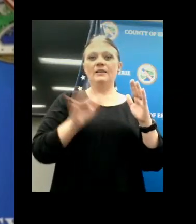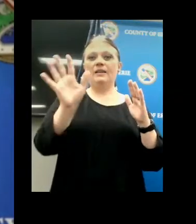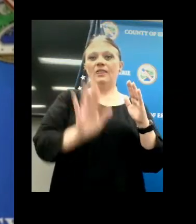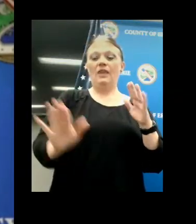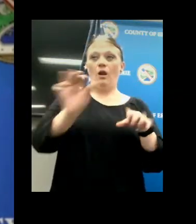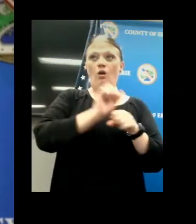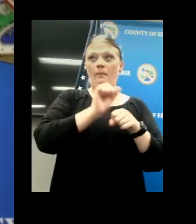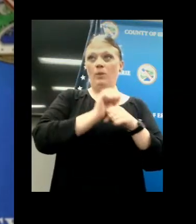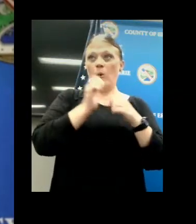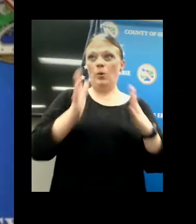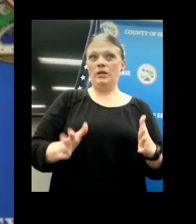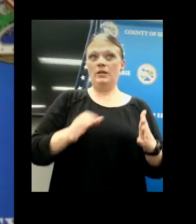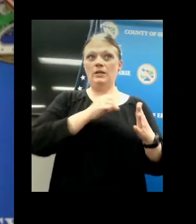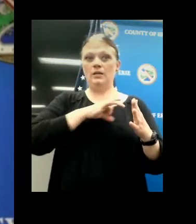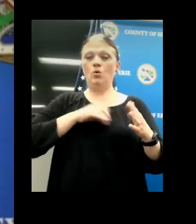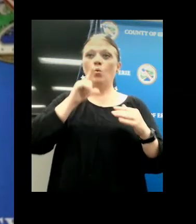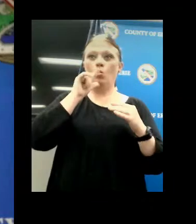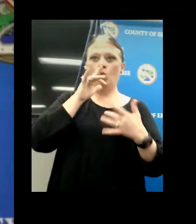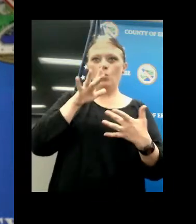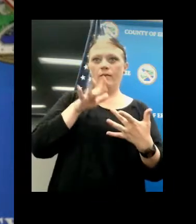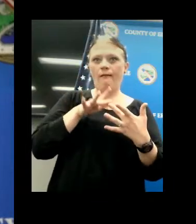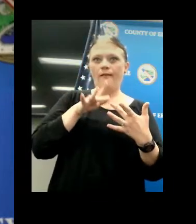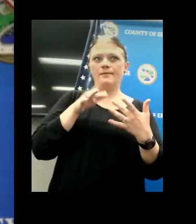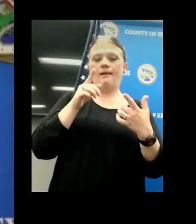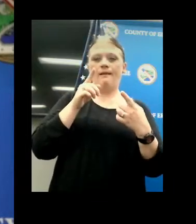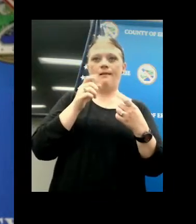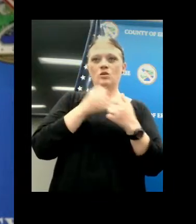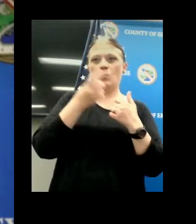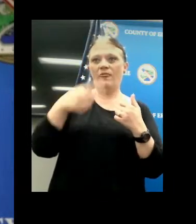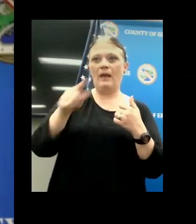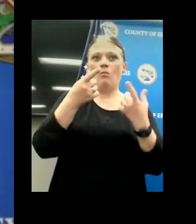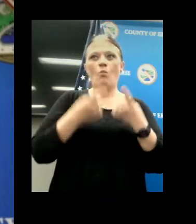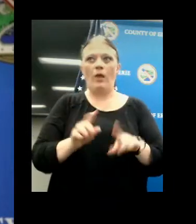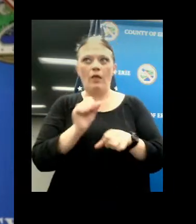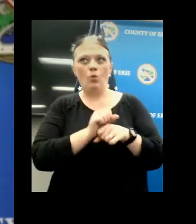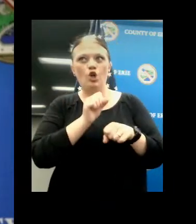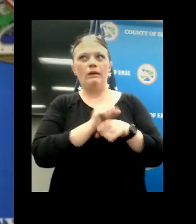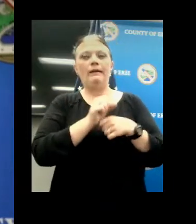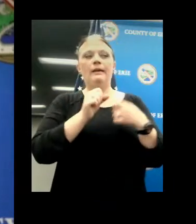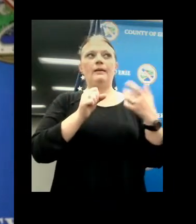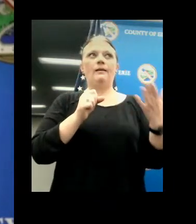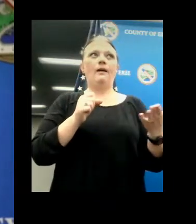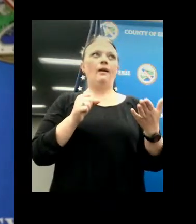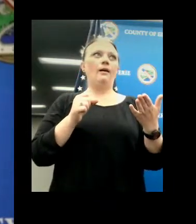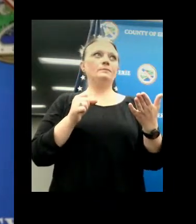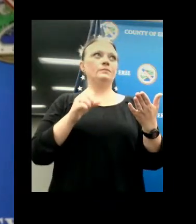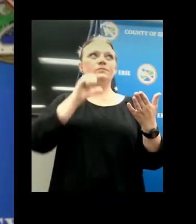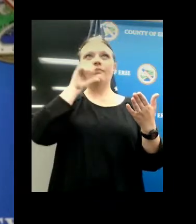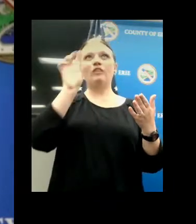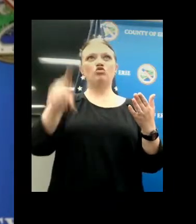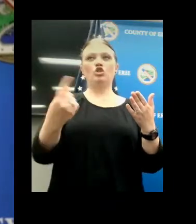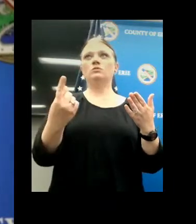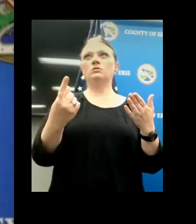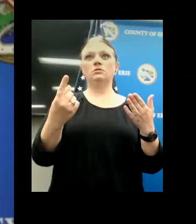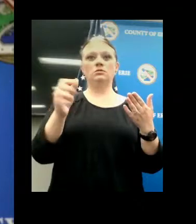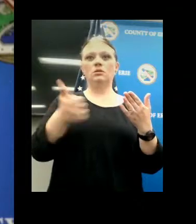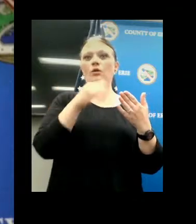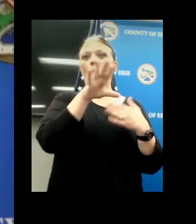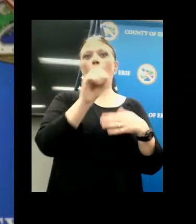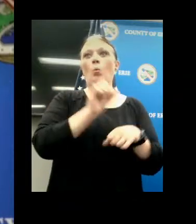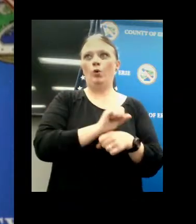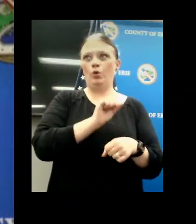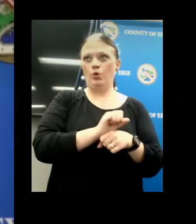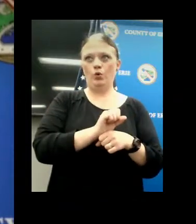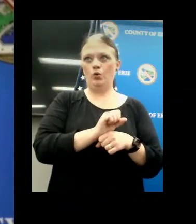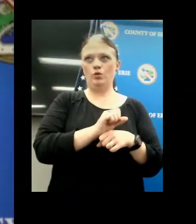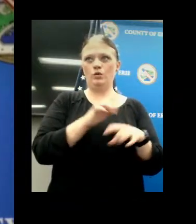their employee, who were the close contacts that they had while they were working, as not just other coworkers,